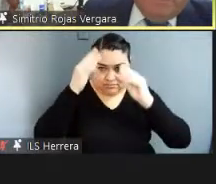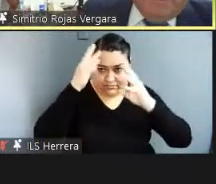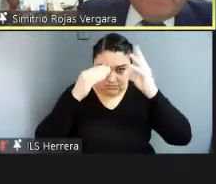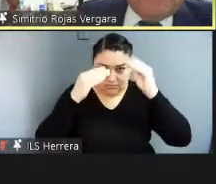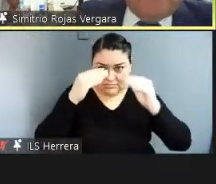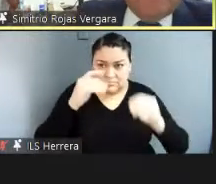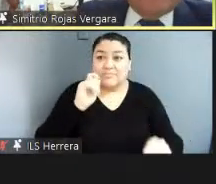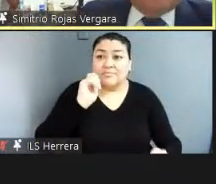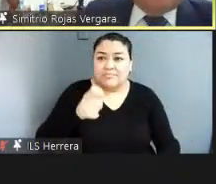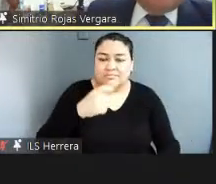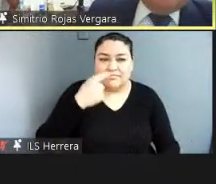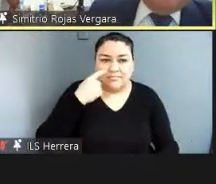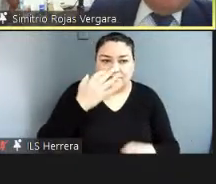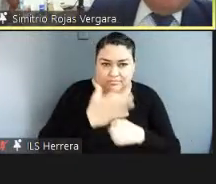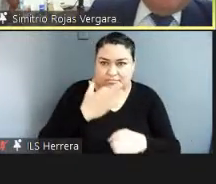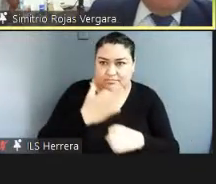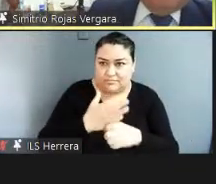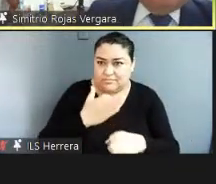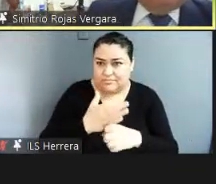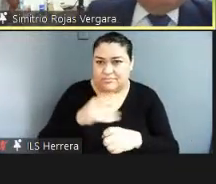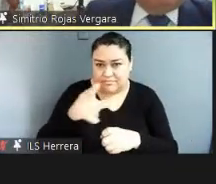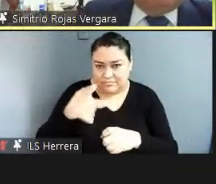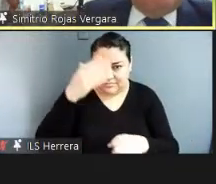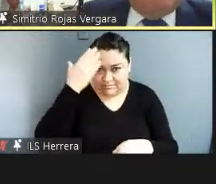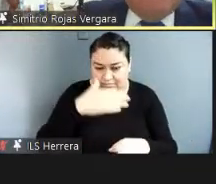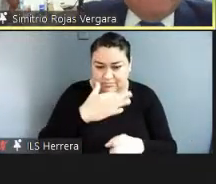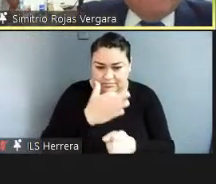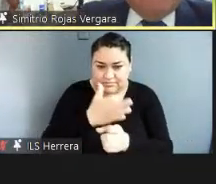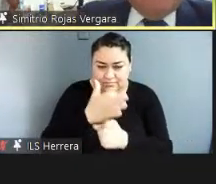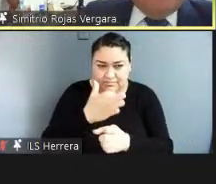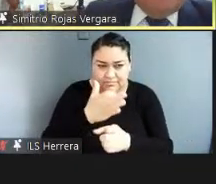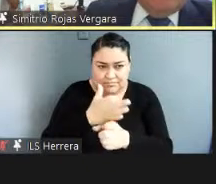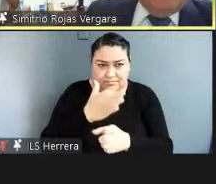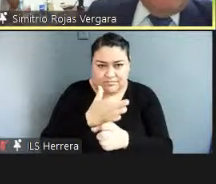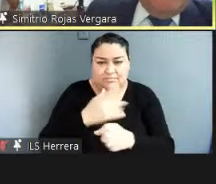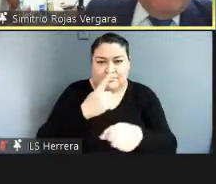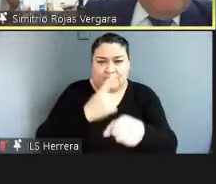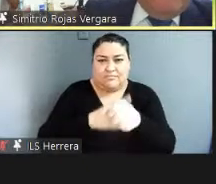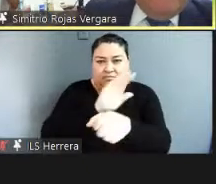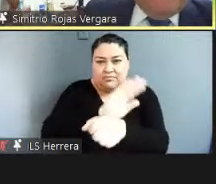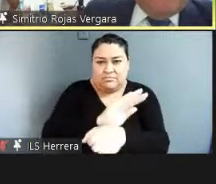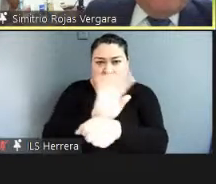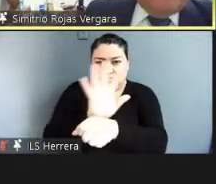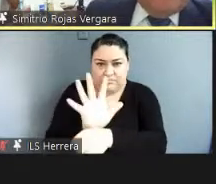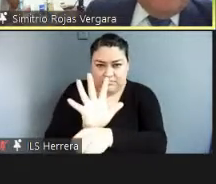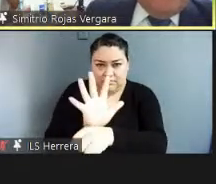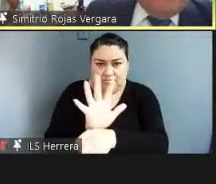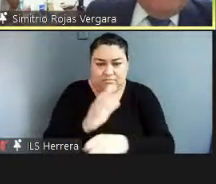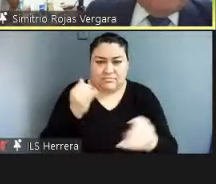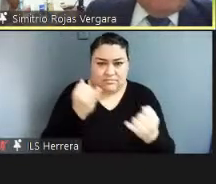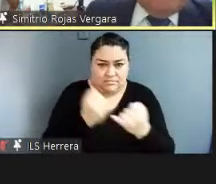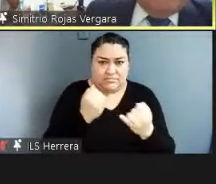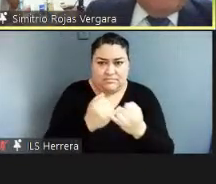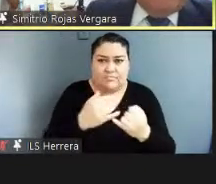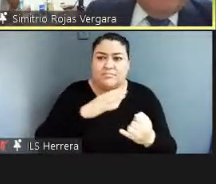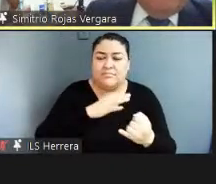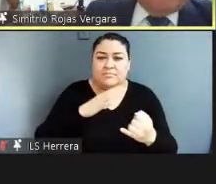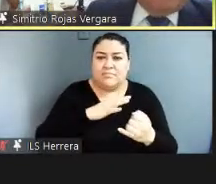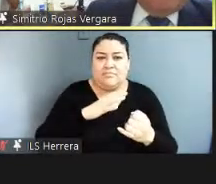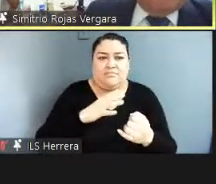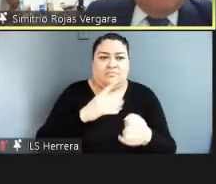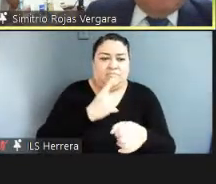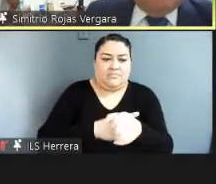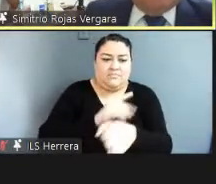differently. There needs to be early contact with clinical activities. At this time of the pandemic and of the